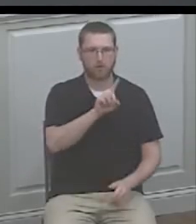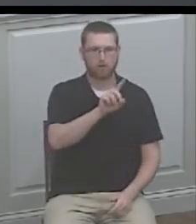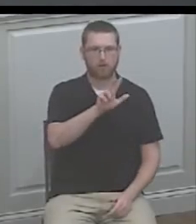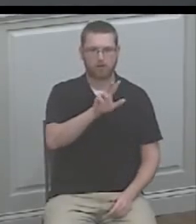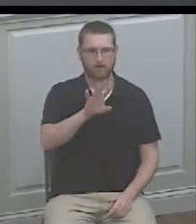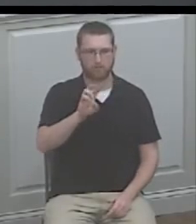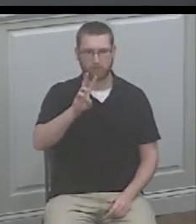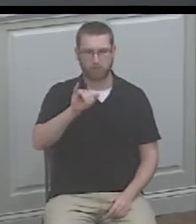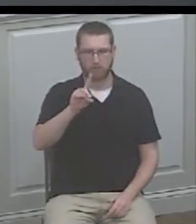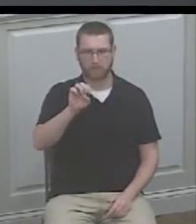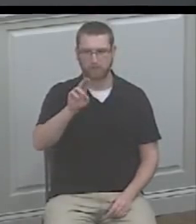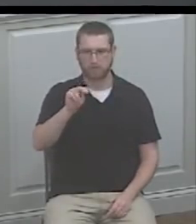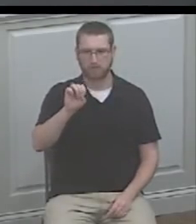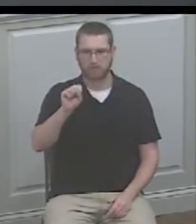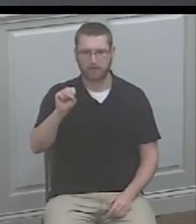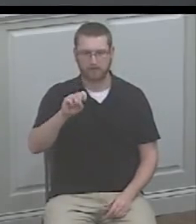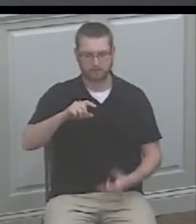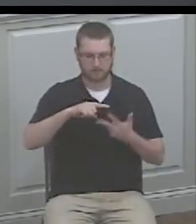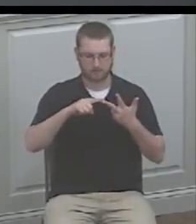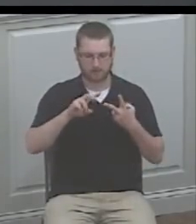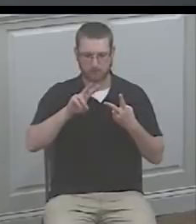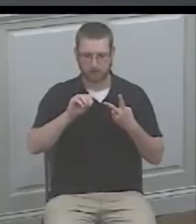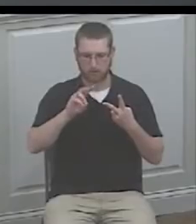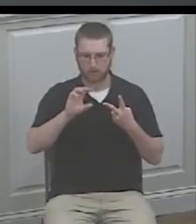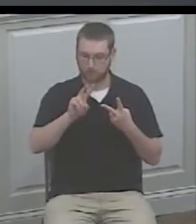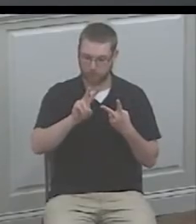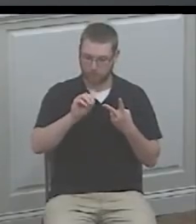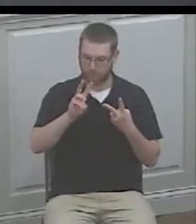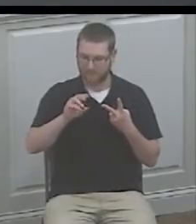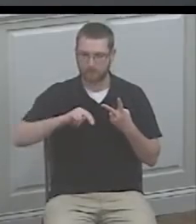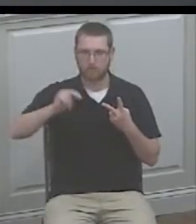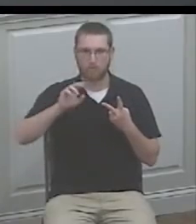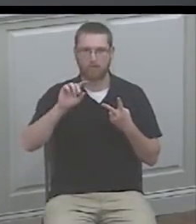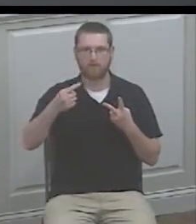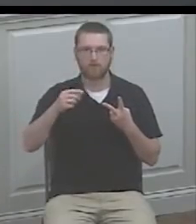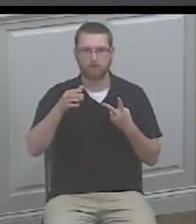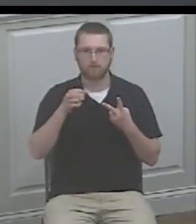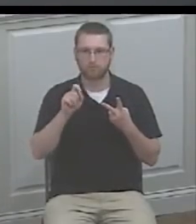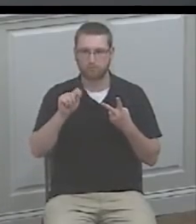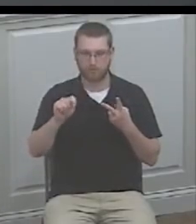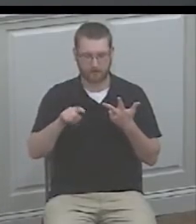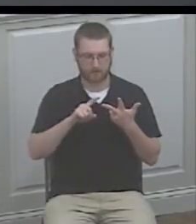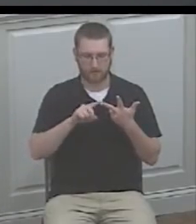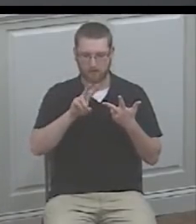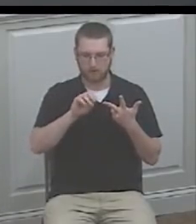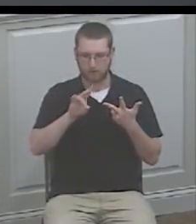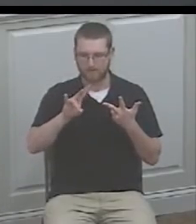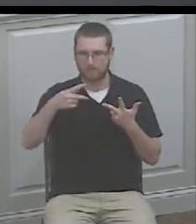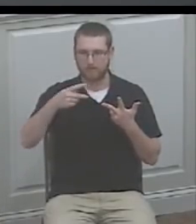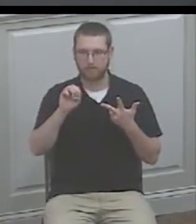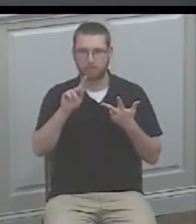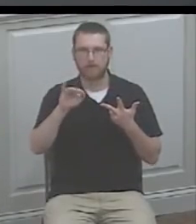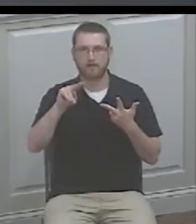Wilderness, and then it'll go to 206 North First Street, and then the third one will be 702 Perkins Avenue. So we hope to have